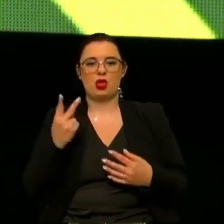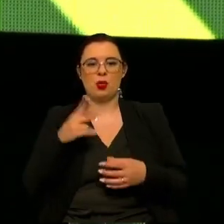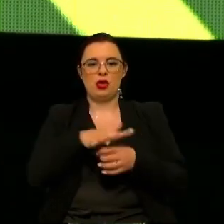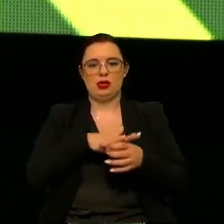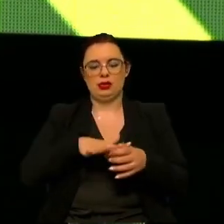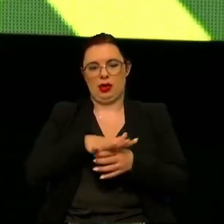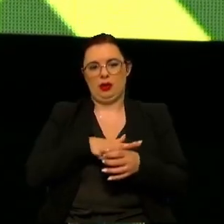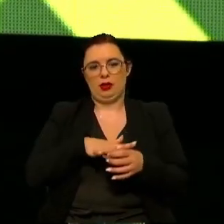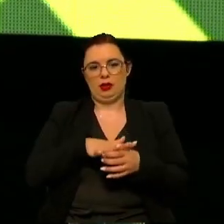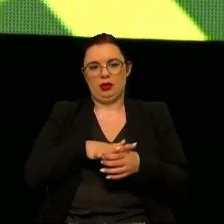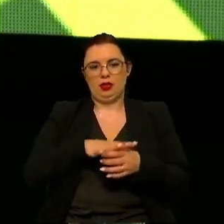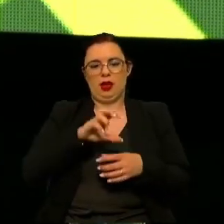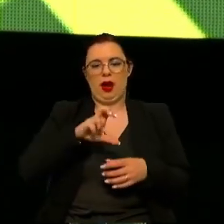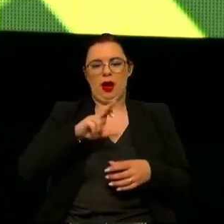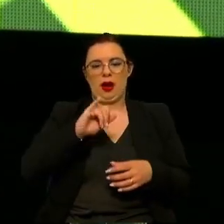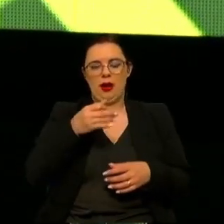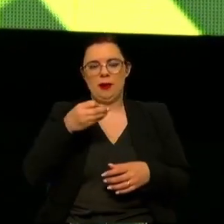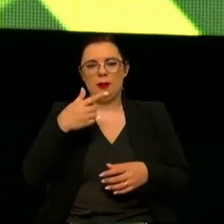two areas,